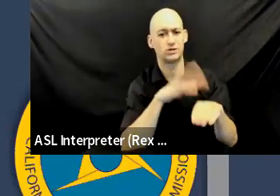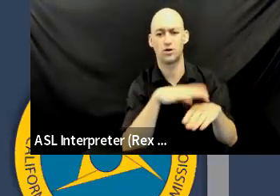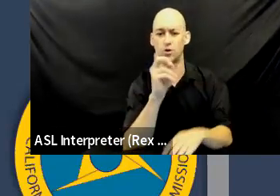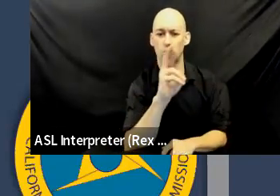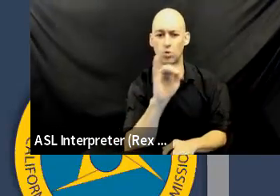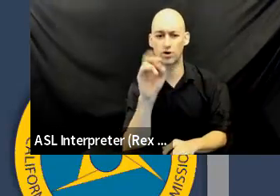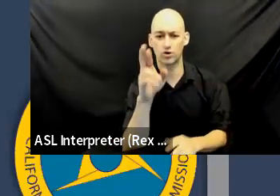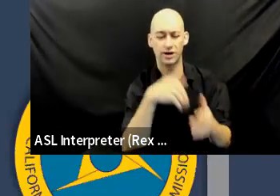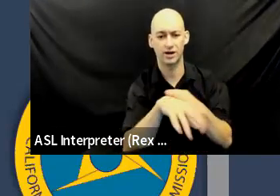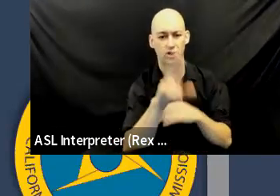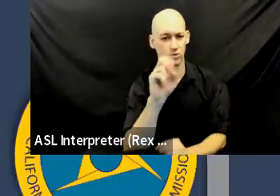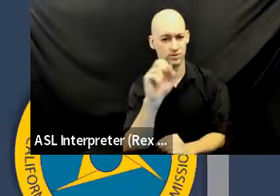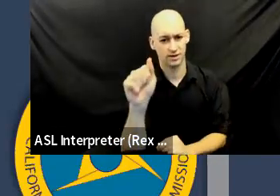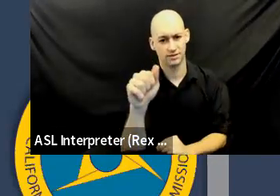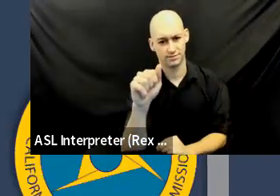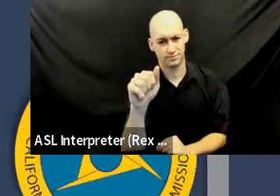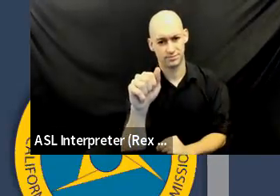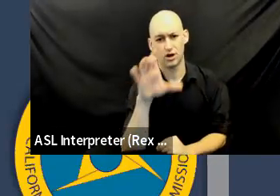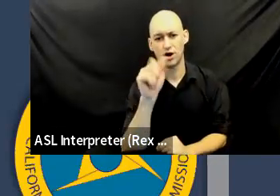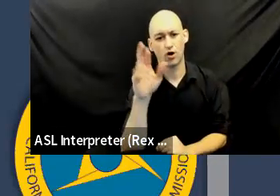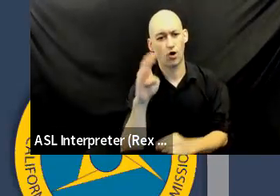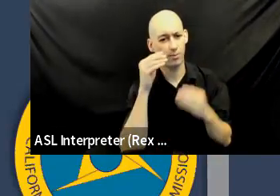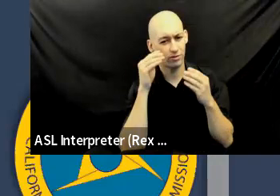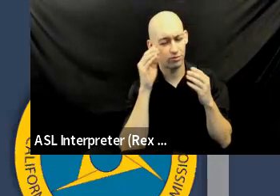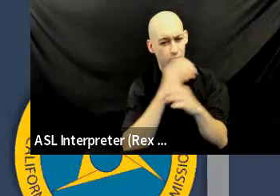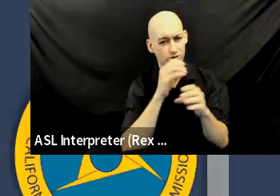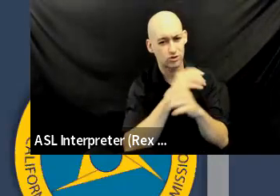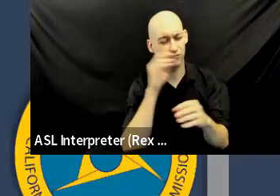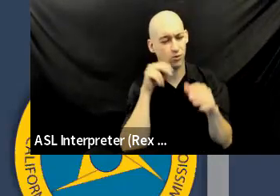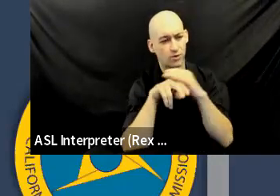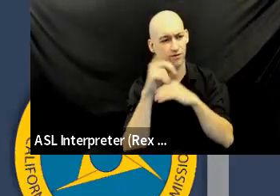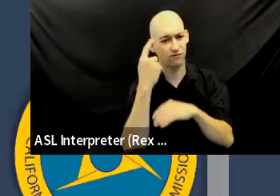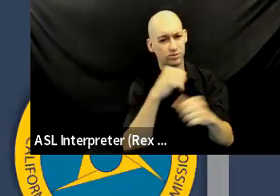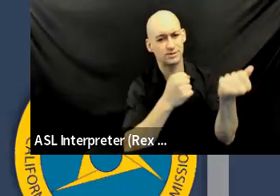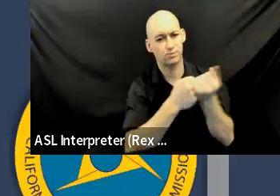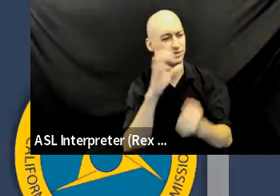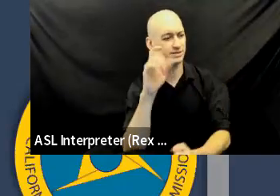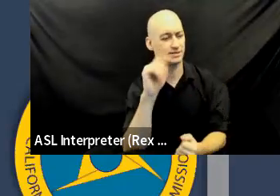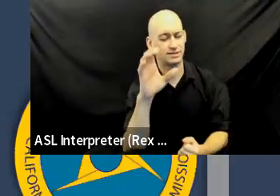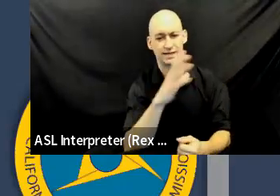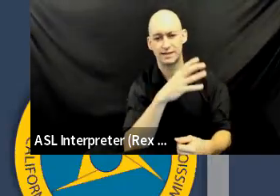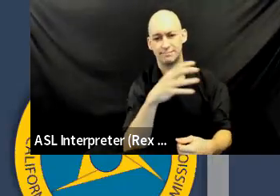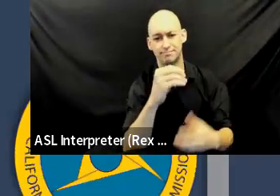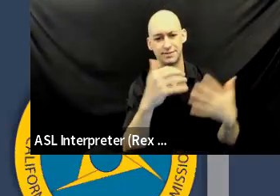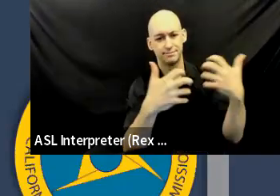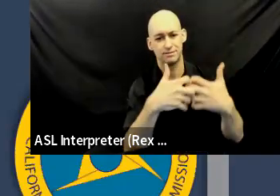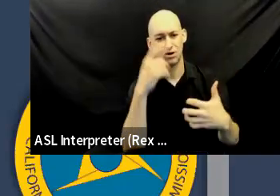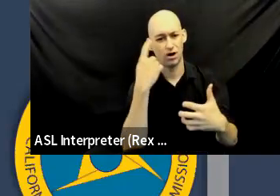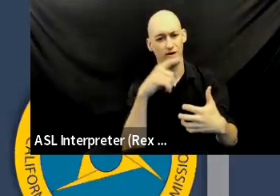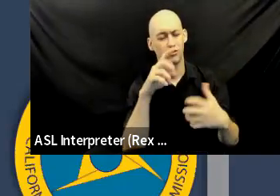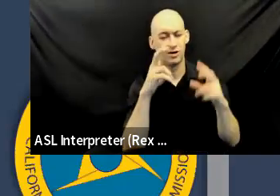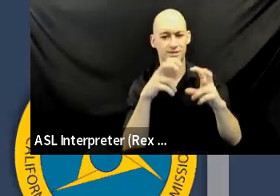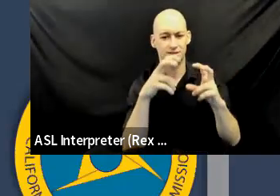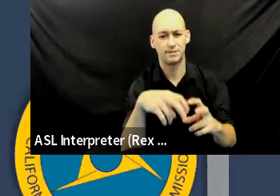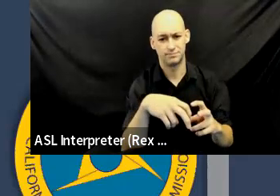in the United States. CARB looks forward to supporting CTC and the implementation of the assessment.